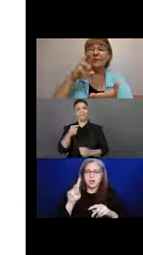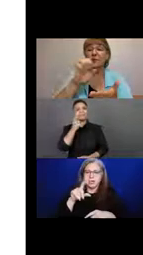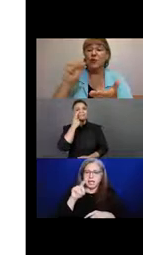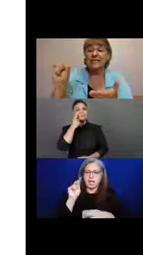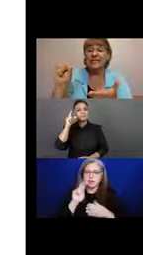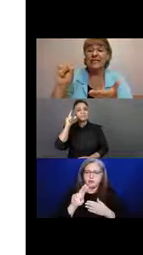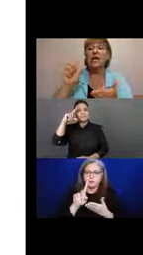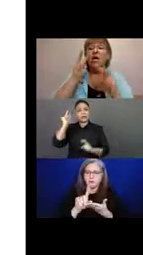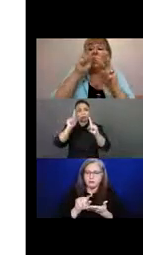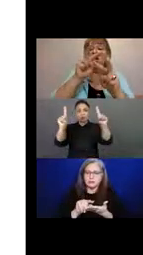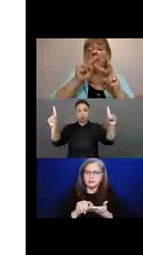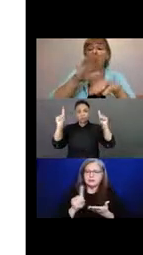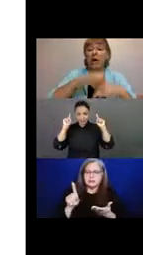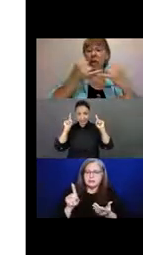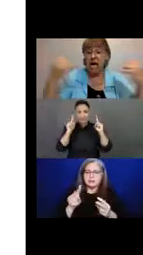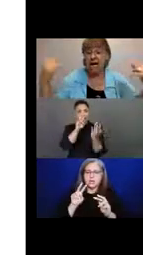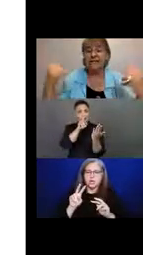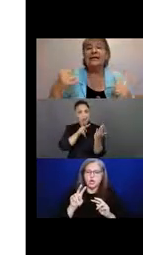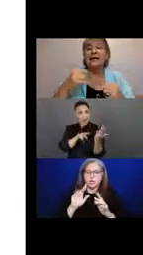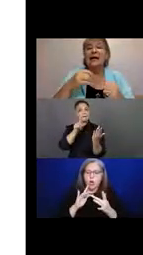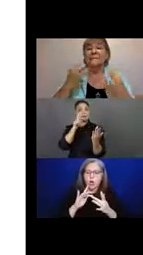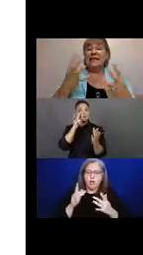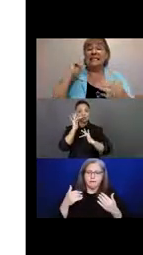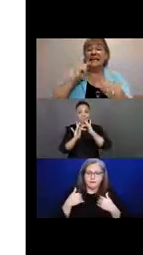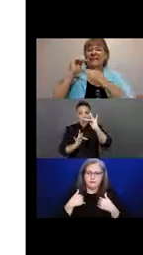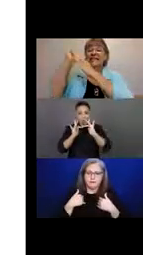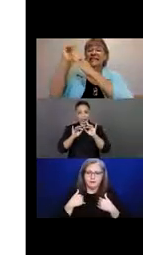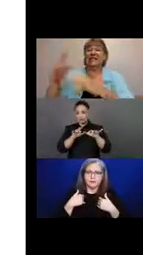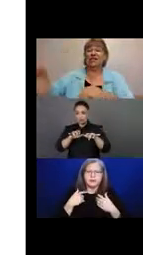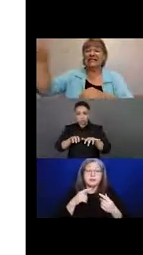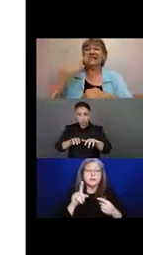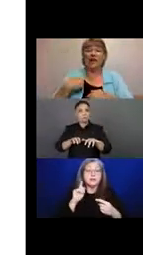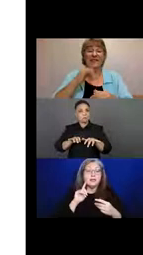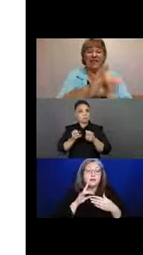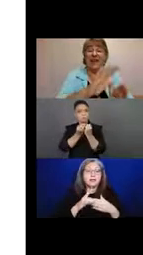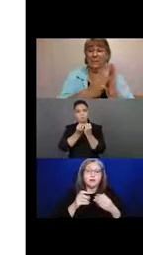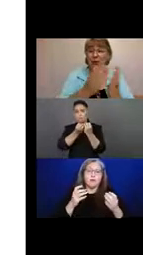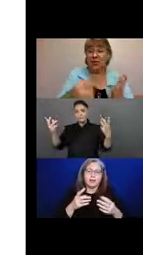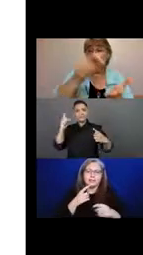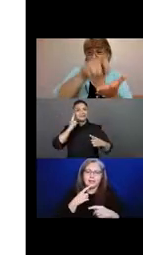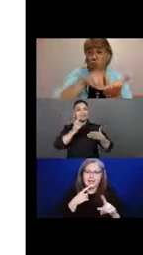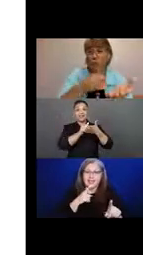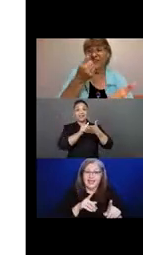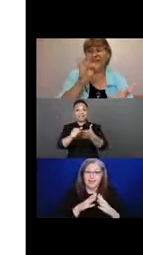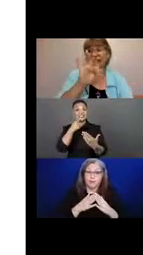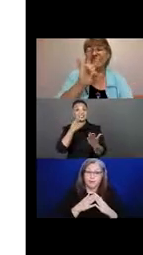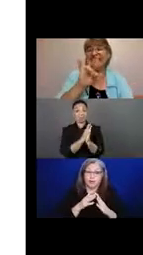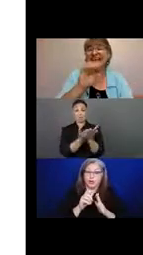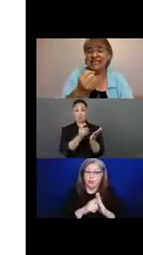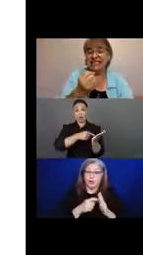University Press, look at online. Many deaf leaders tell me that that book he wrote